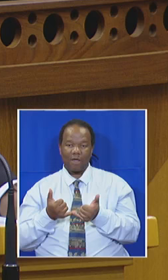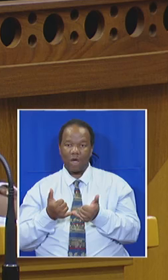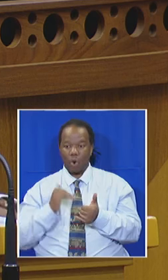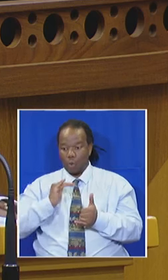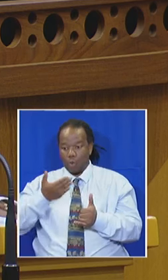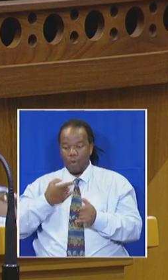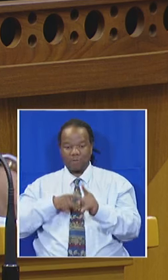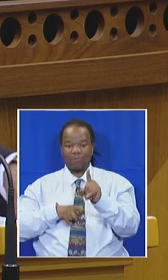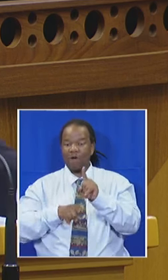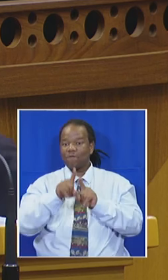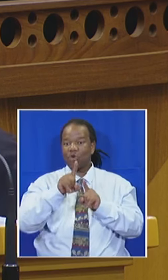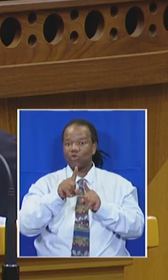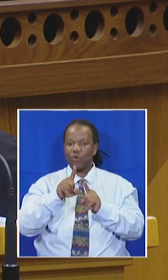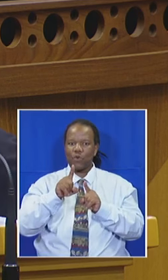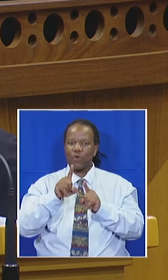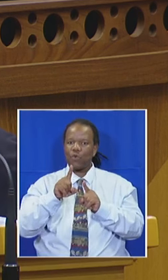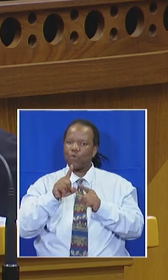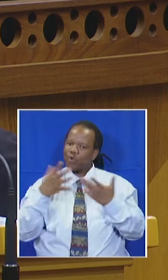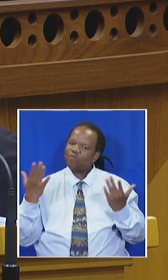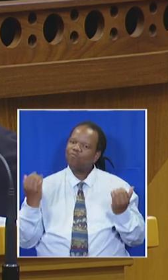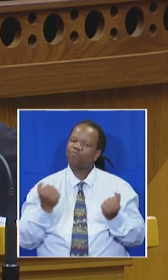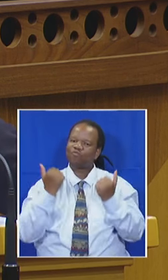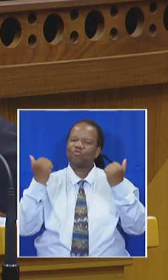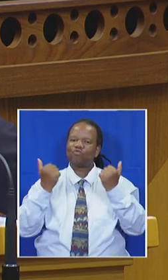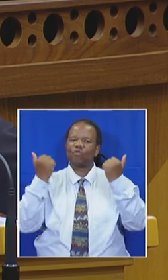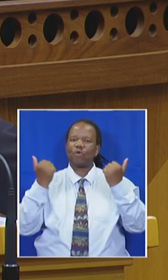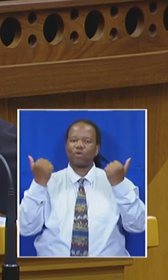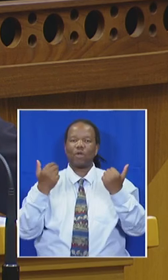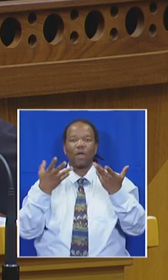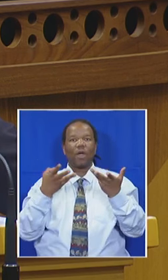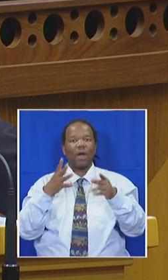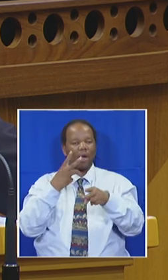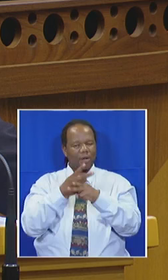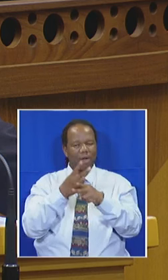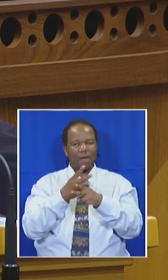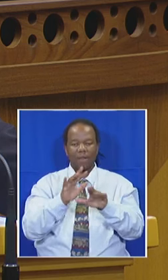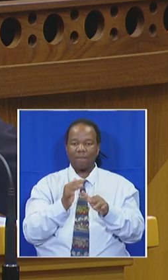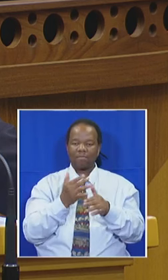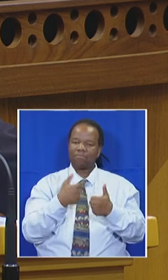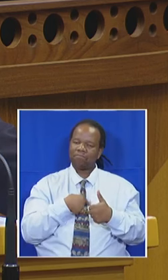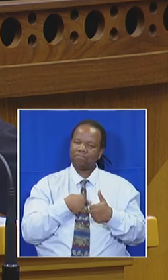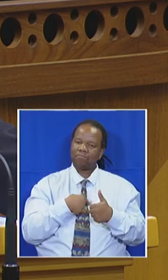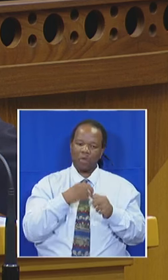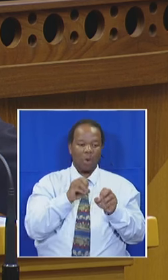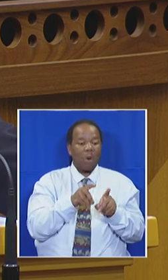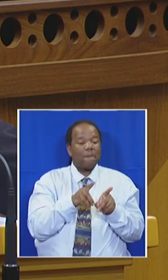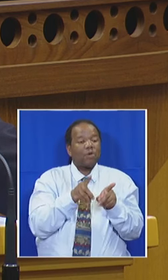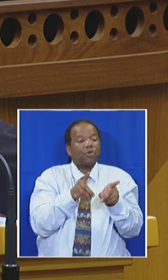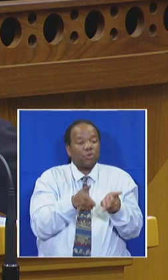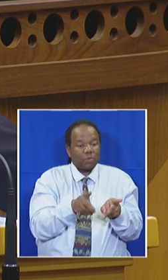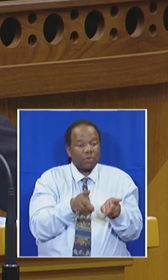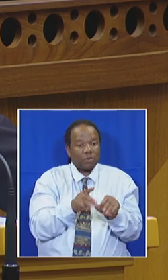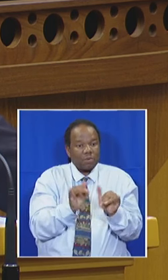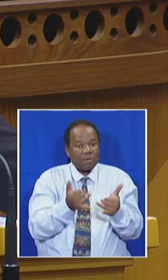let me also take this opportunity to welcome the progress made in gender